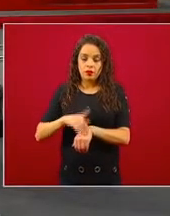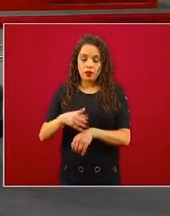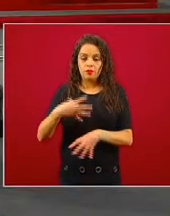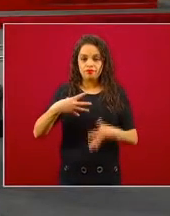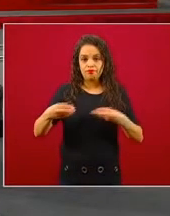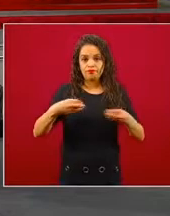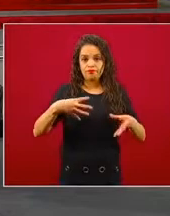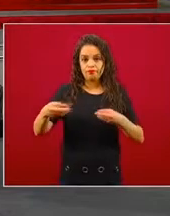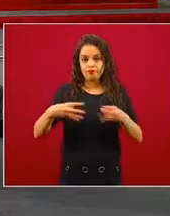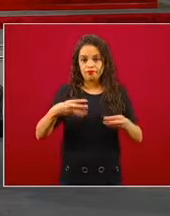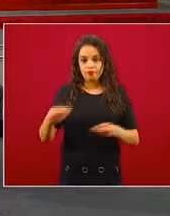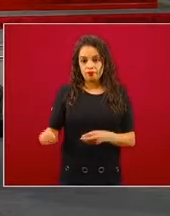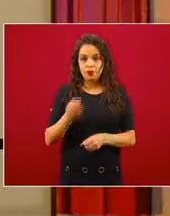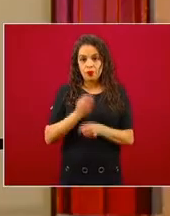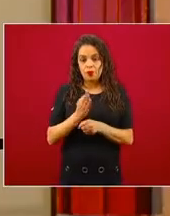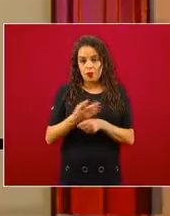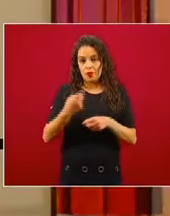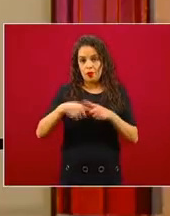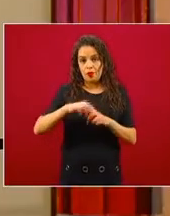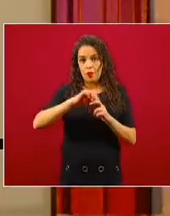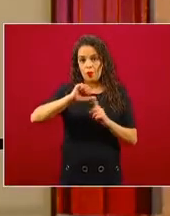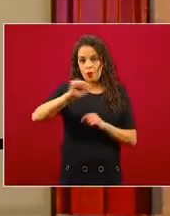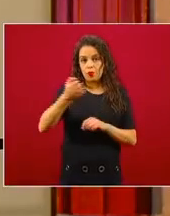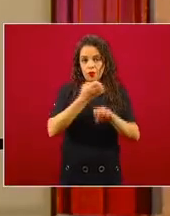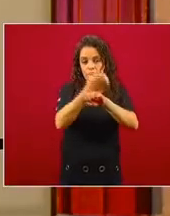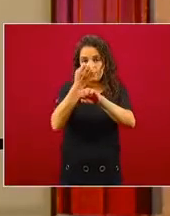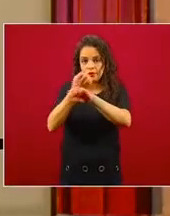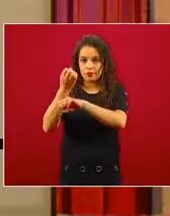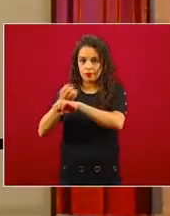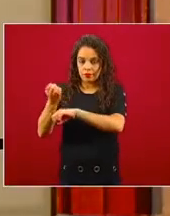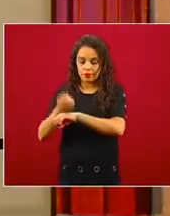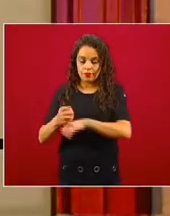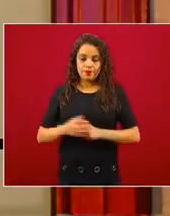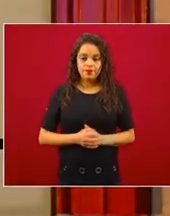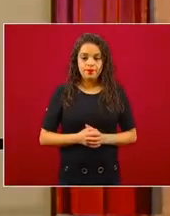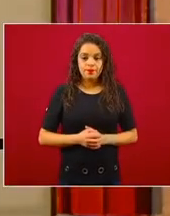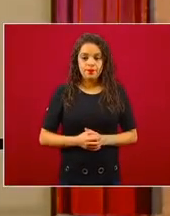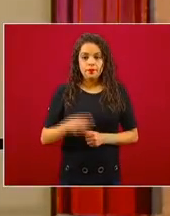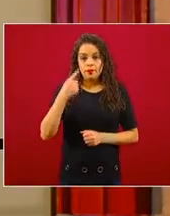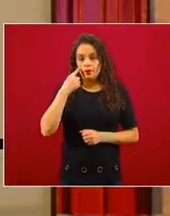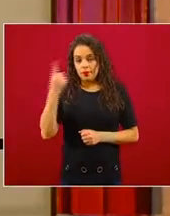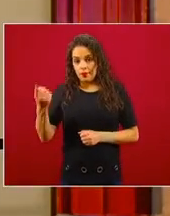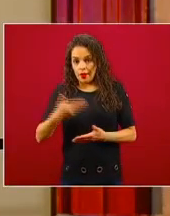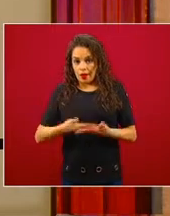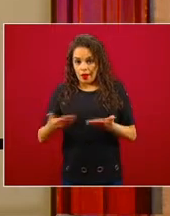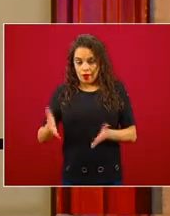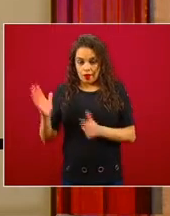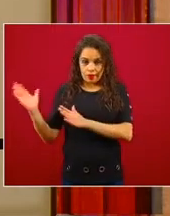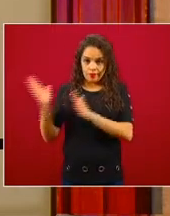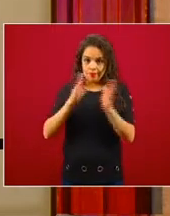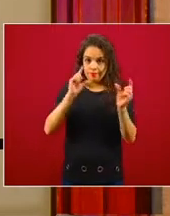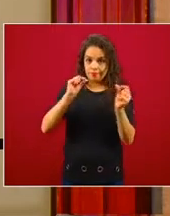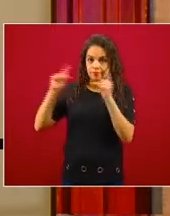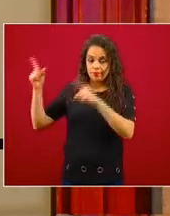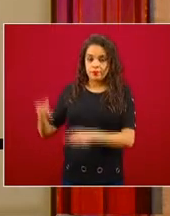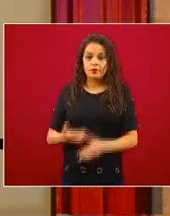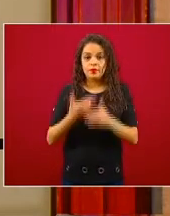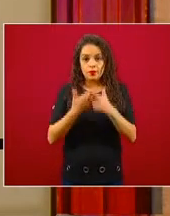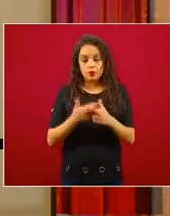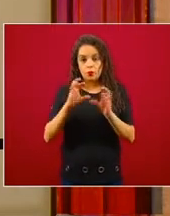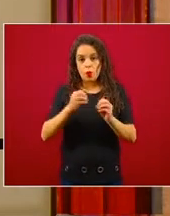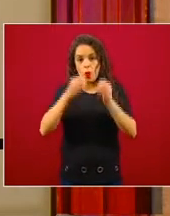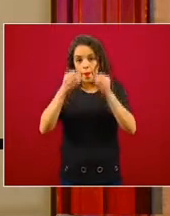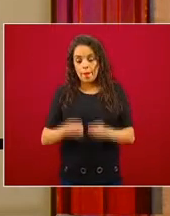the sucediendo weekend. en las entidades federativas. And so that's a little bit Veamos ahora closer la to what's ocupación y happening in all the disponibilidad states. hospitalaria. Now we look